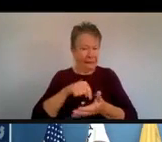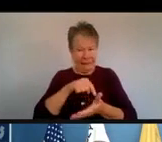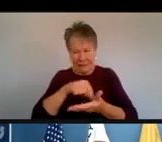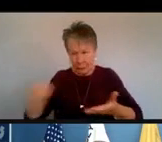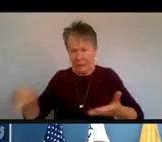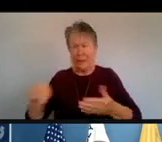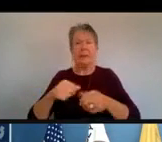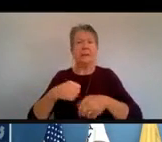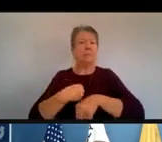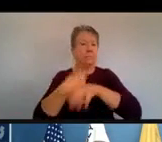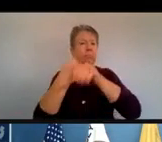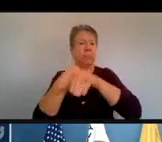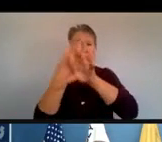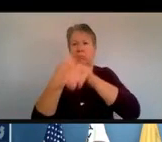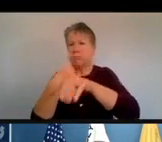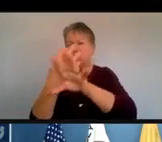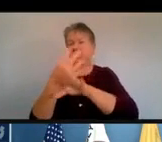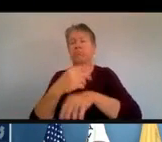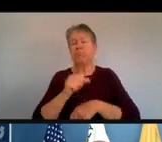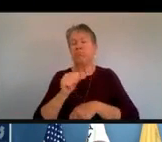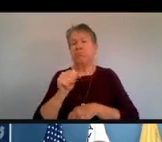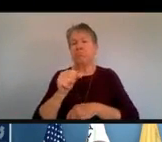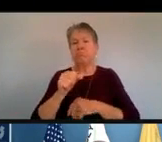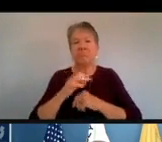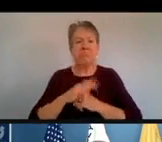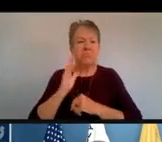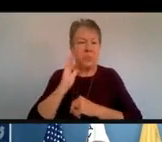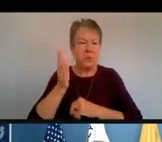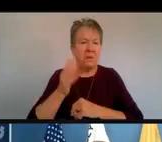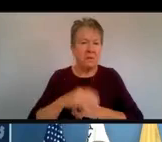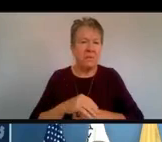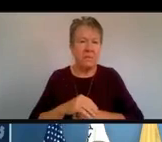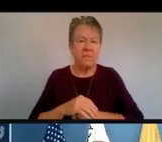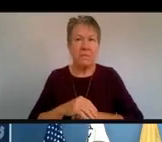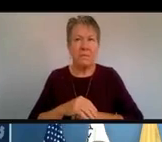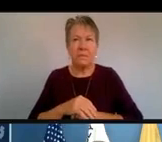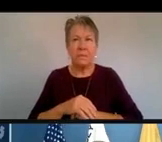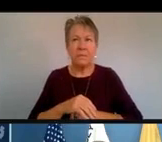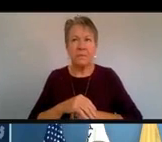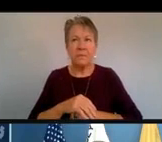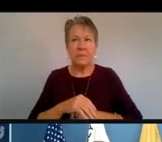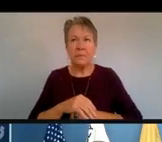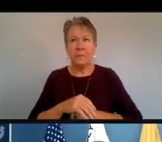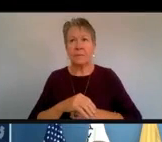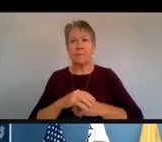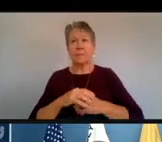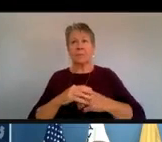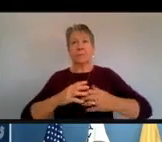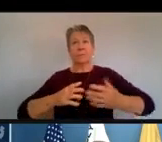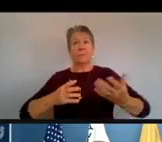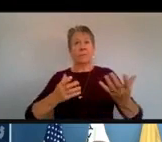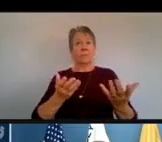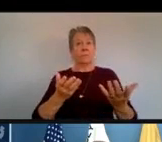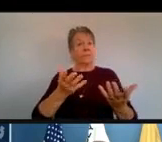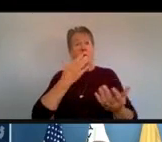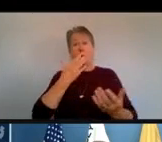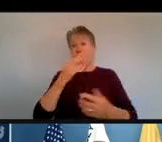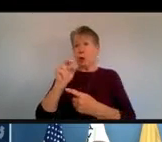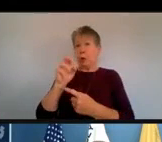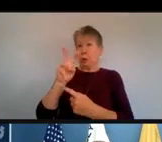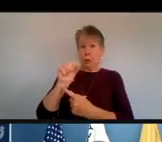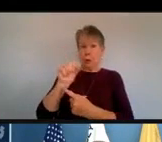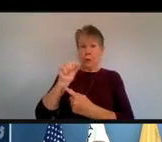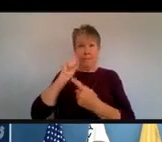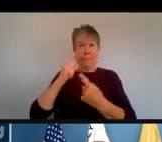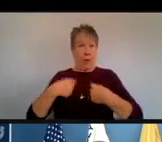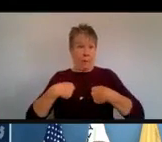through and including Thursday. The good news for me, selfishly, and my wife, we tested again